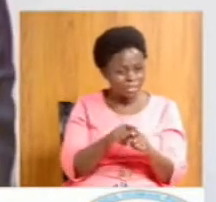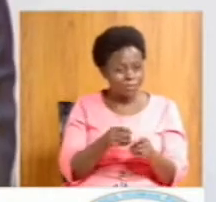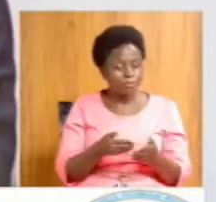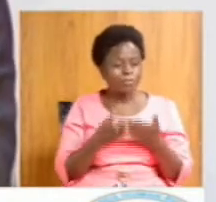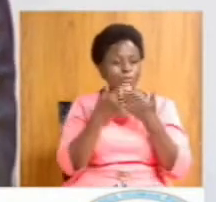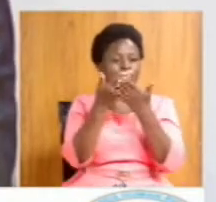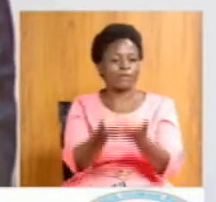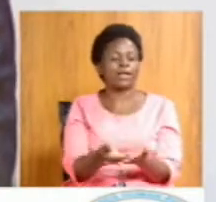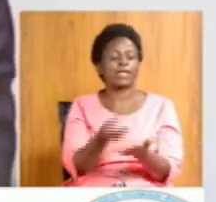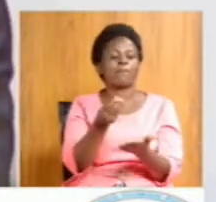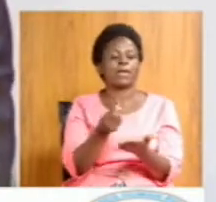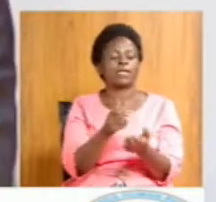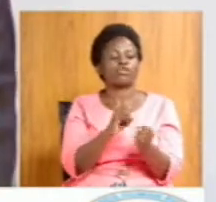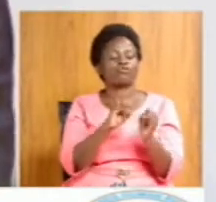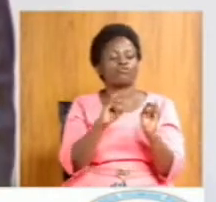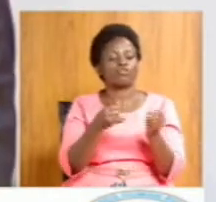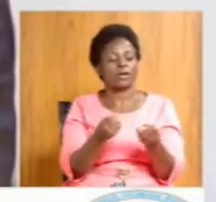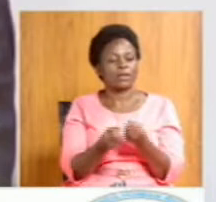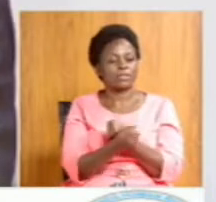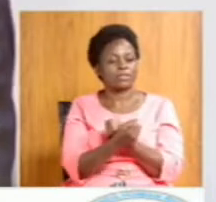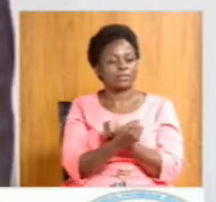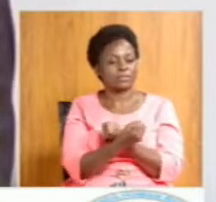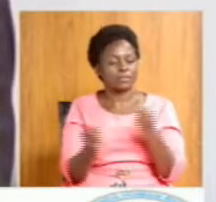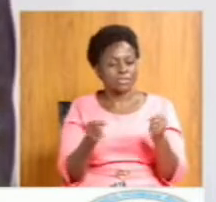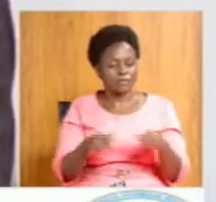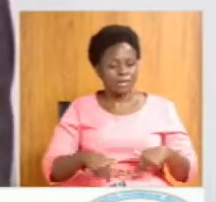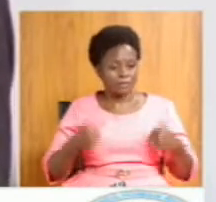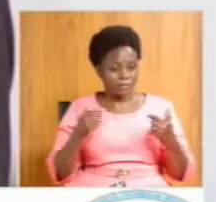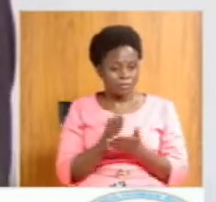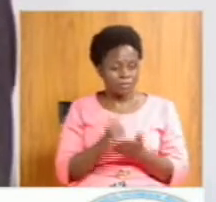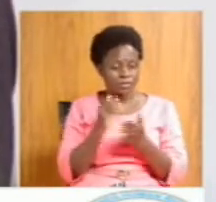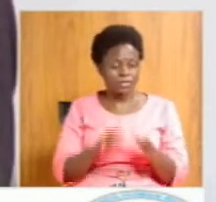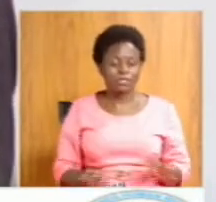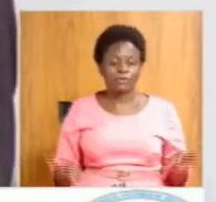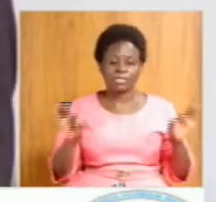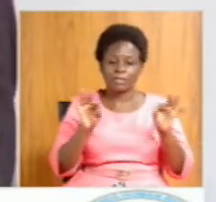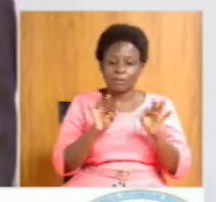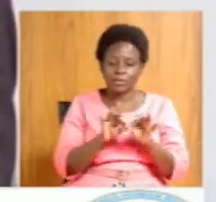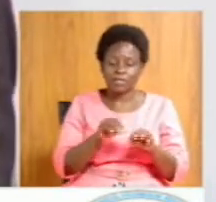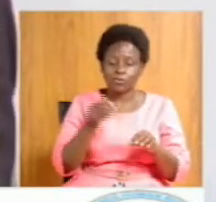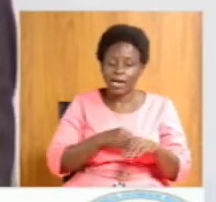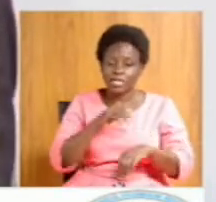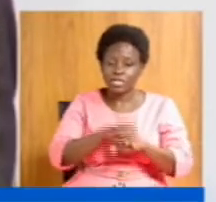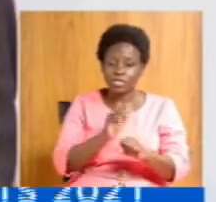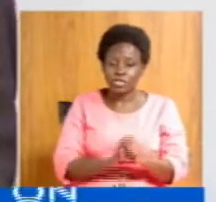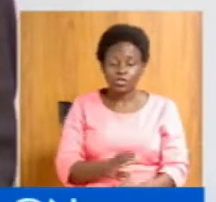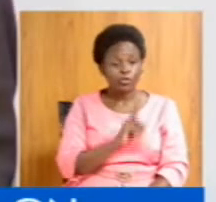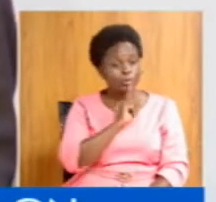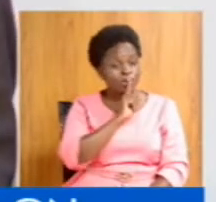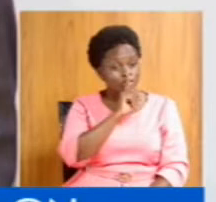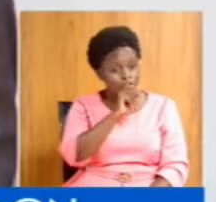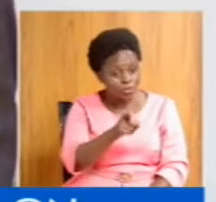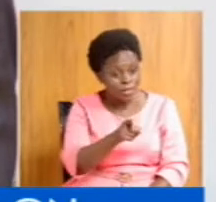money to try and save lives because that was important so we had to make sure that we